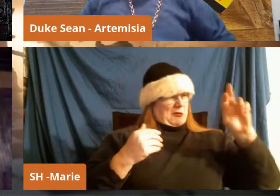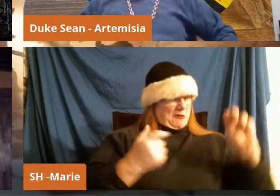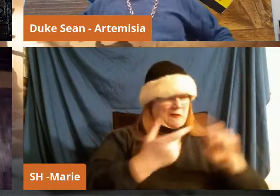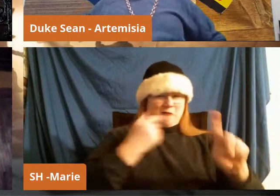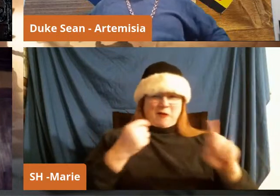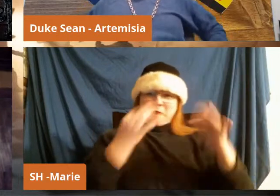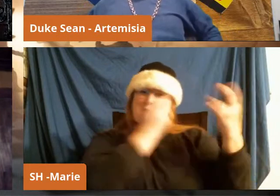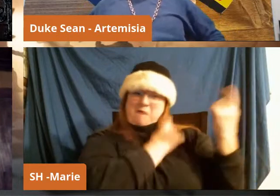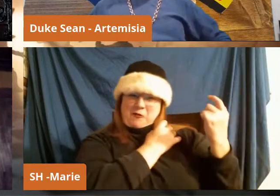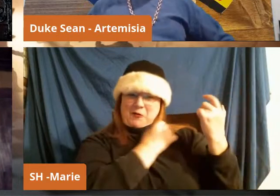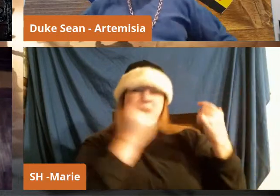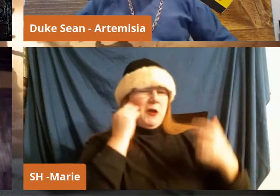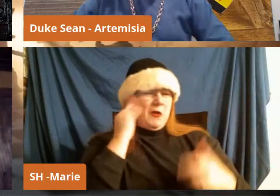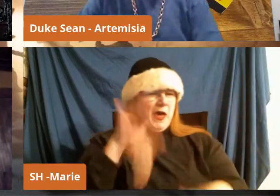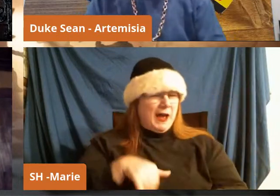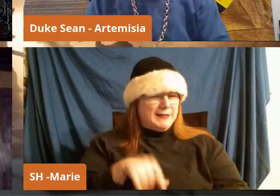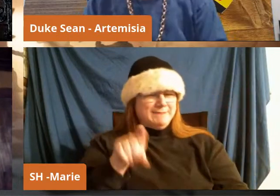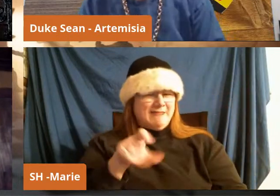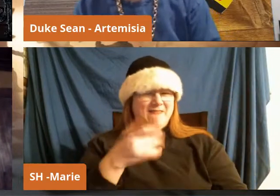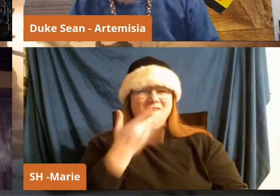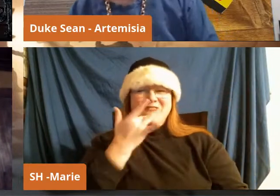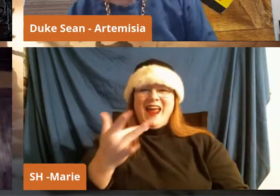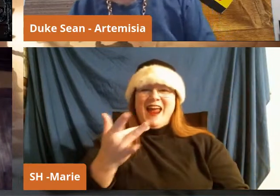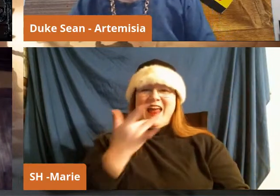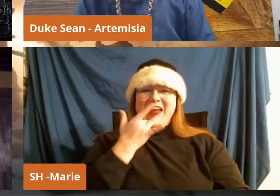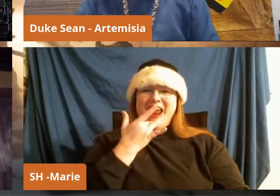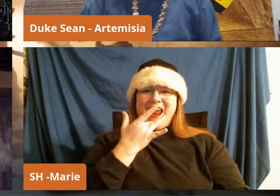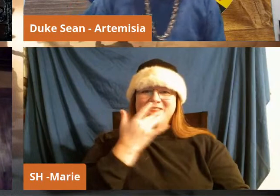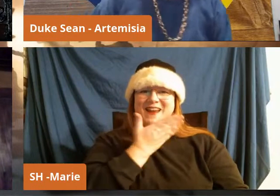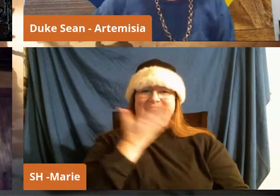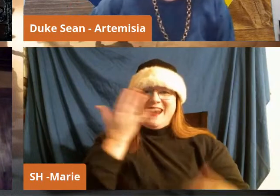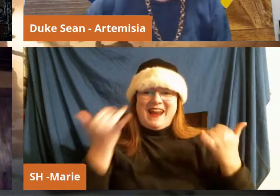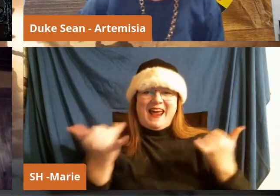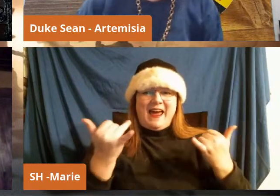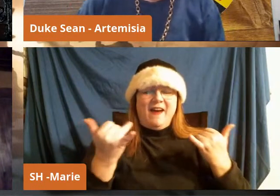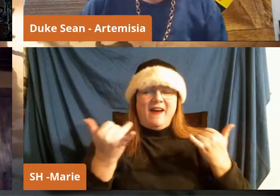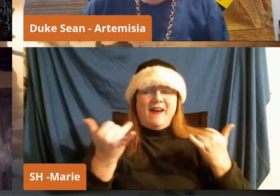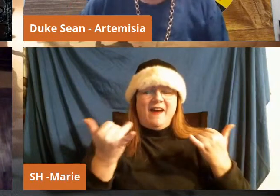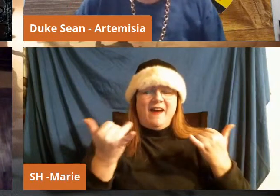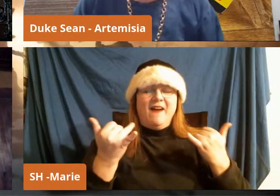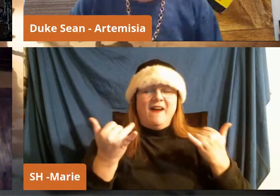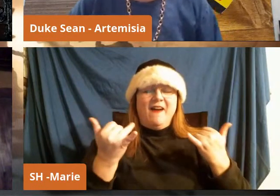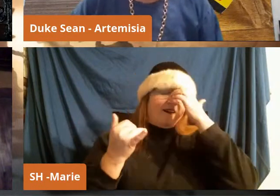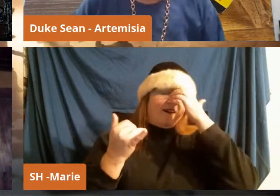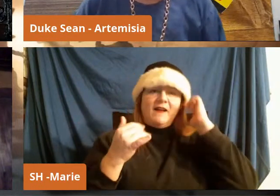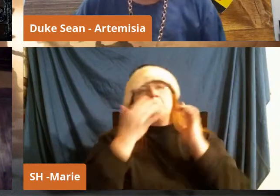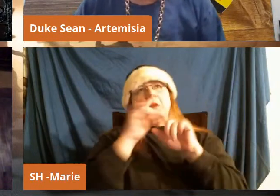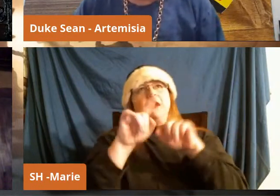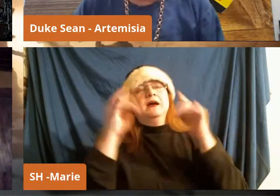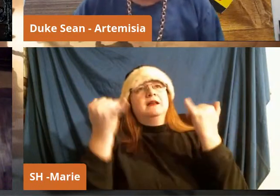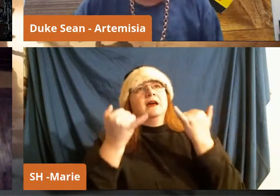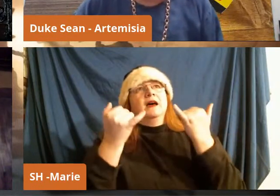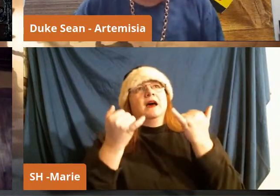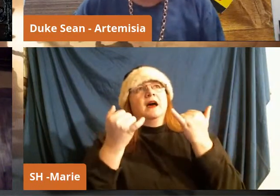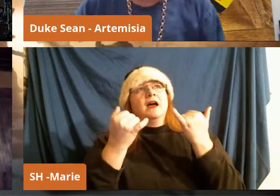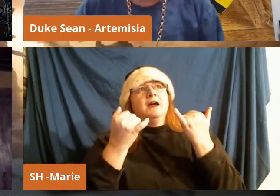ever now. Yeah. And but today I more term